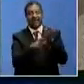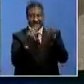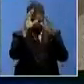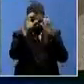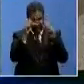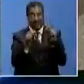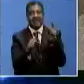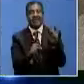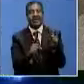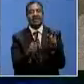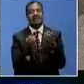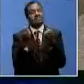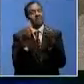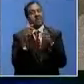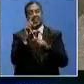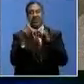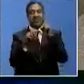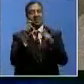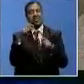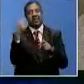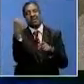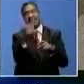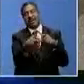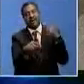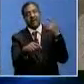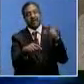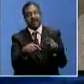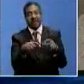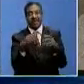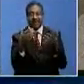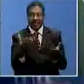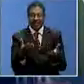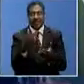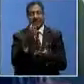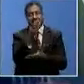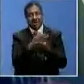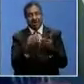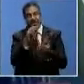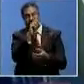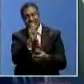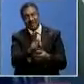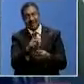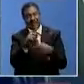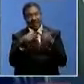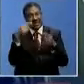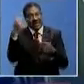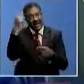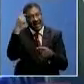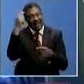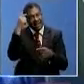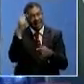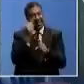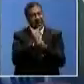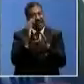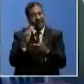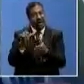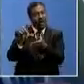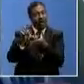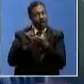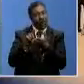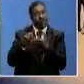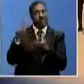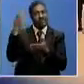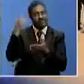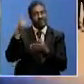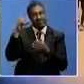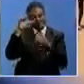questions, ranging from the Civil Savants' Debt Swap Initiative, the impending presidential trip to the UN in New York,